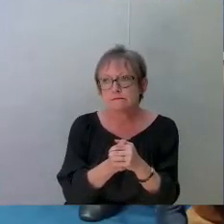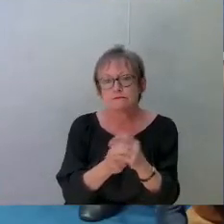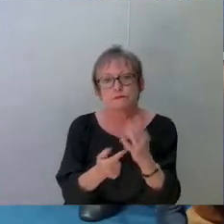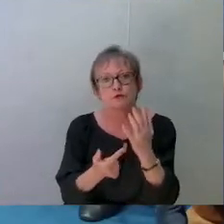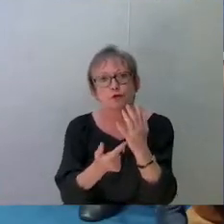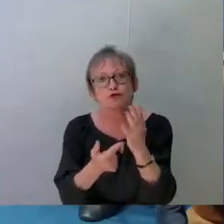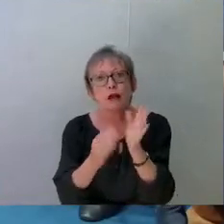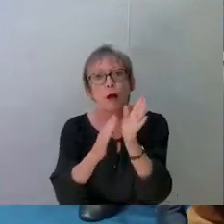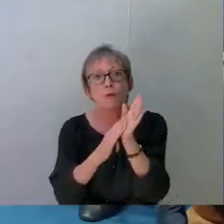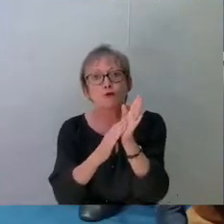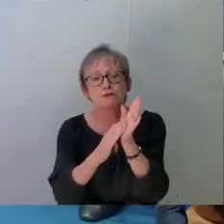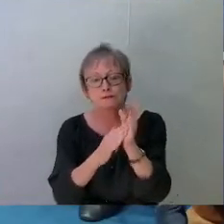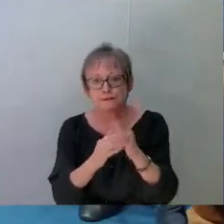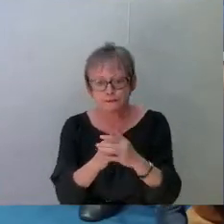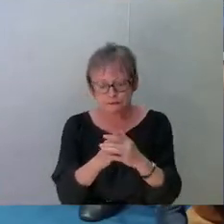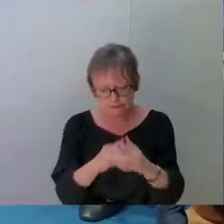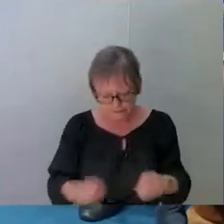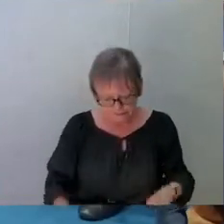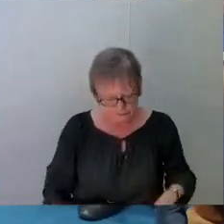Tosca Moose.